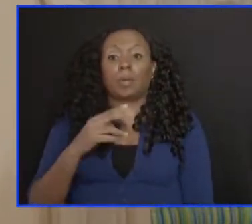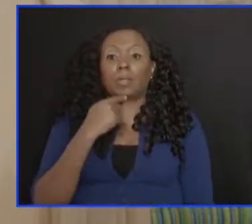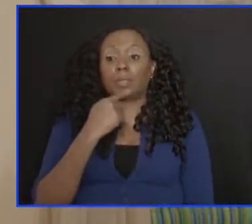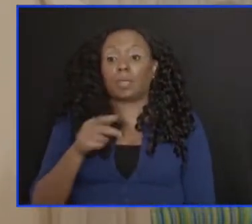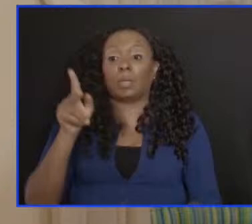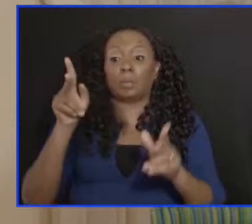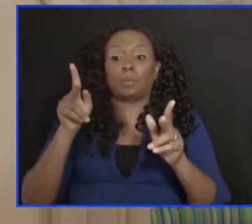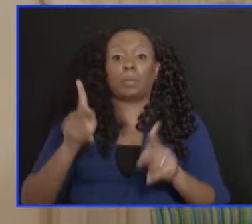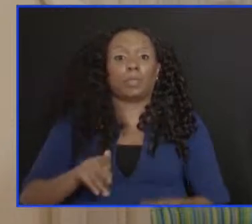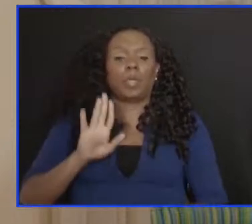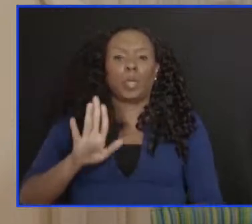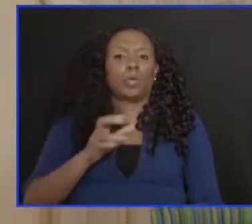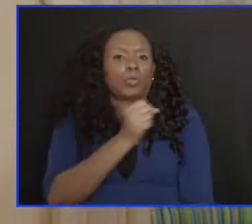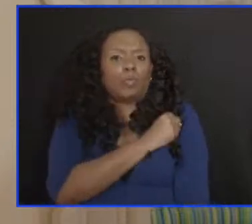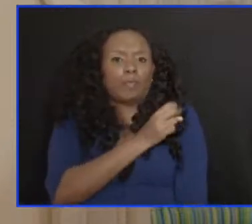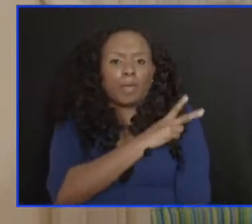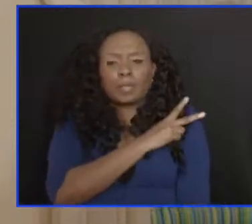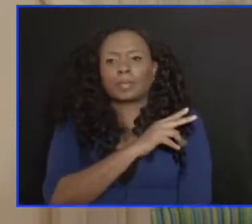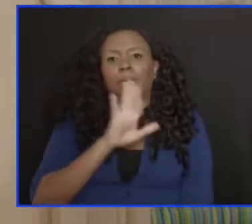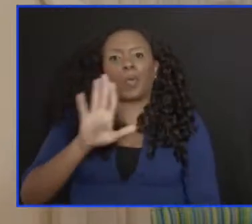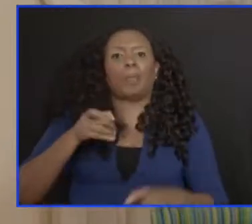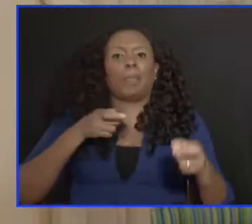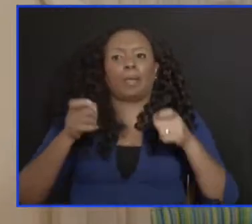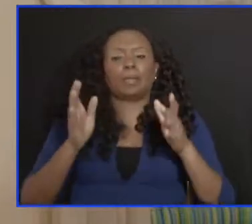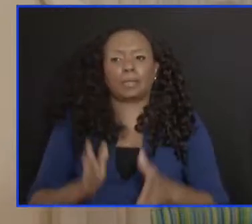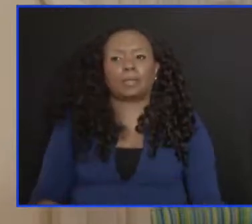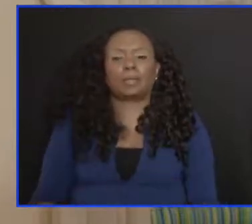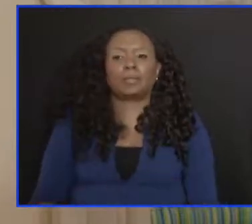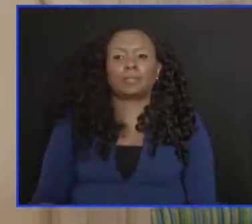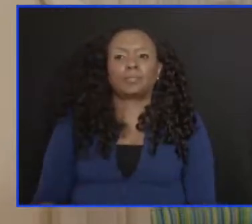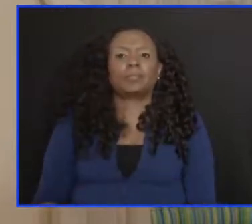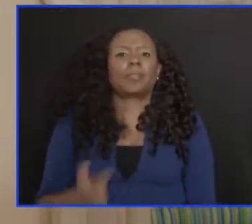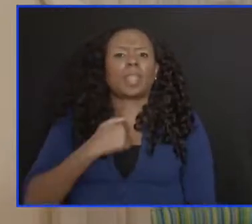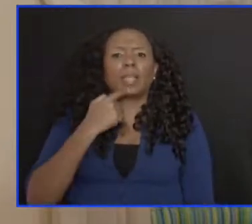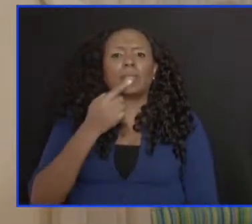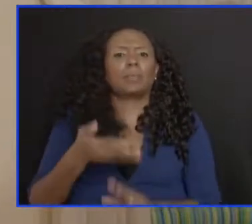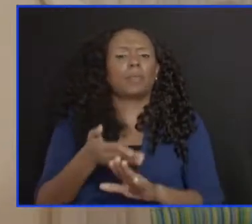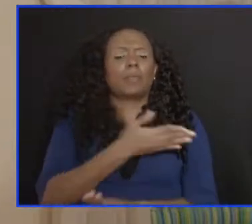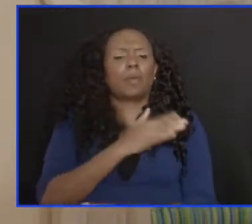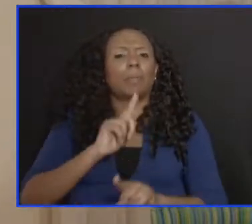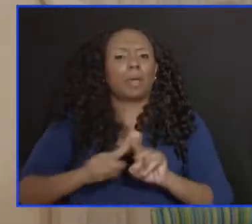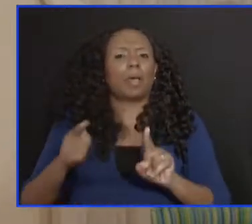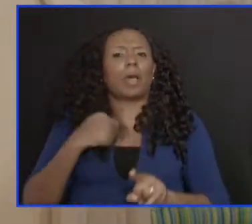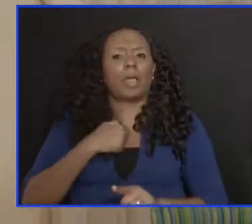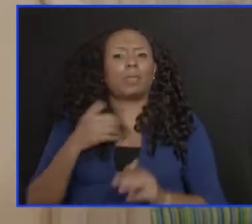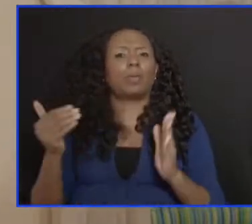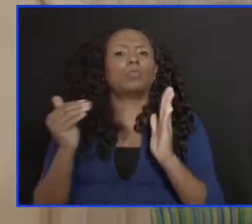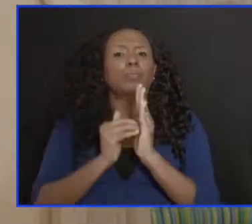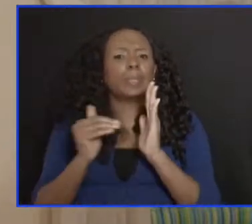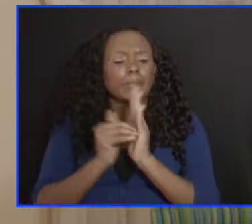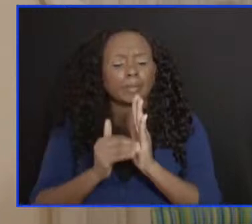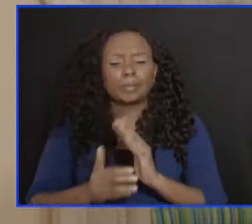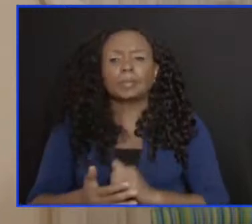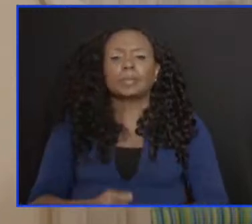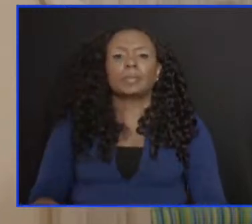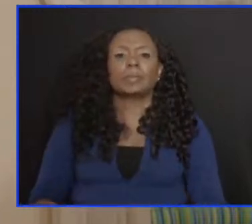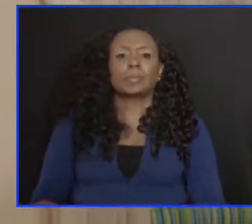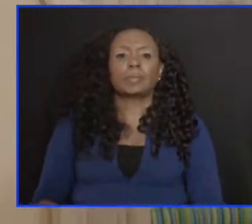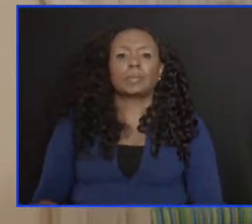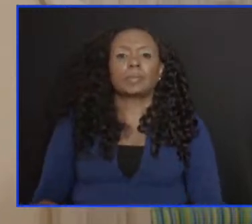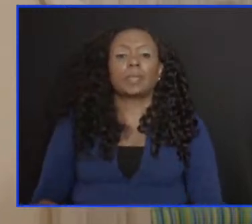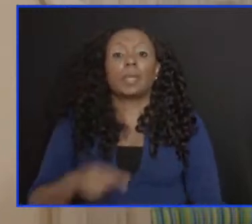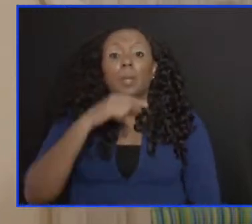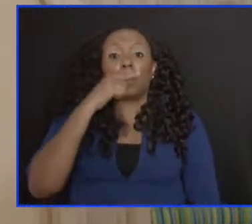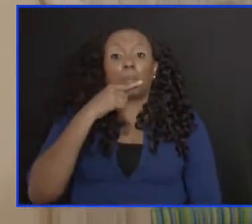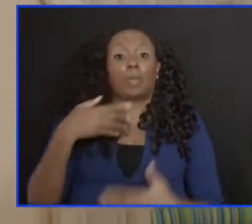you. Another key point, and I did state this earlier, but I'm going to state it again, this process has to be managed by public